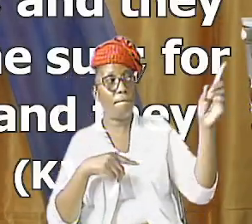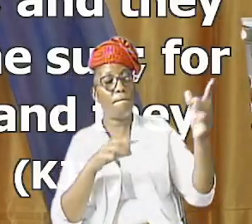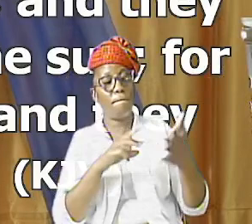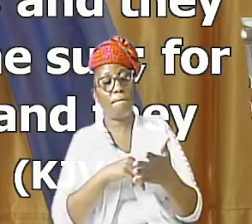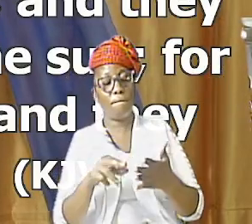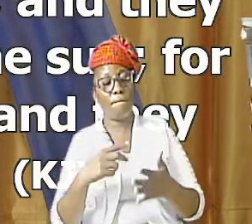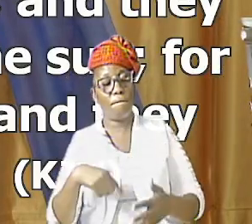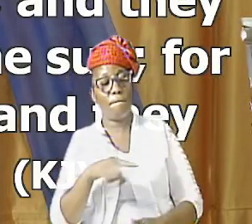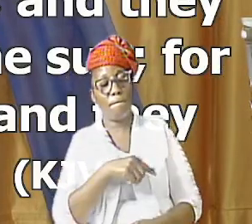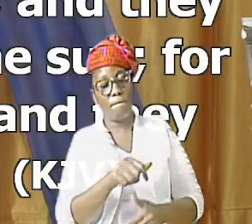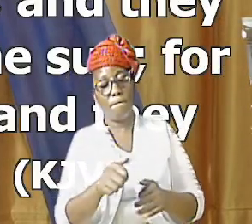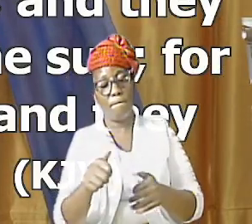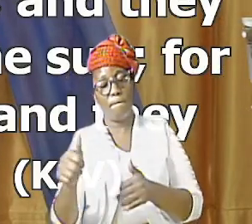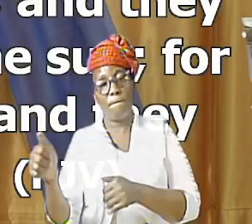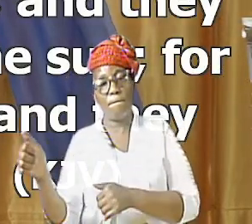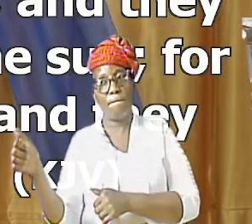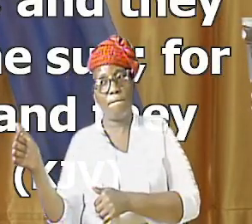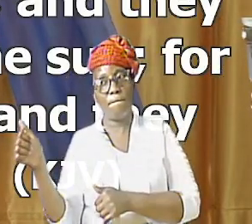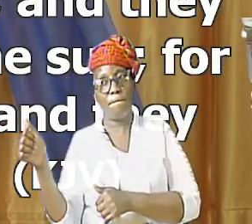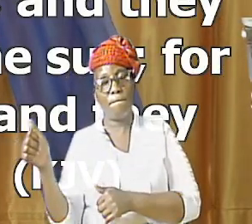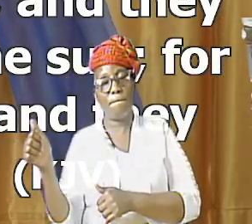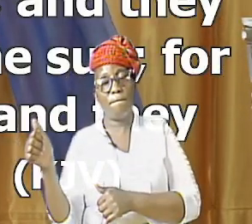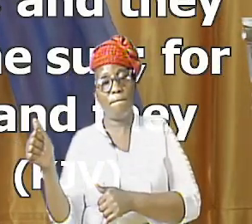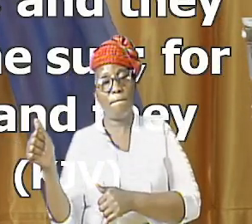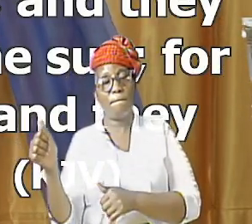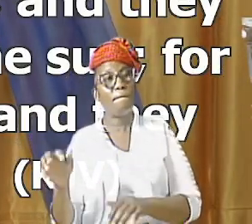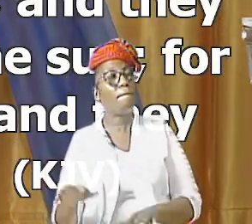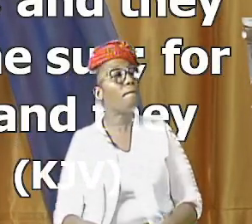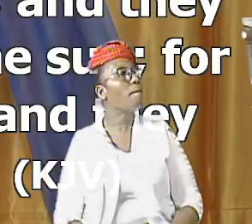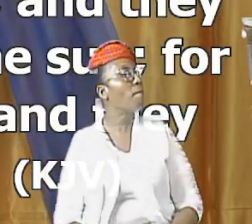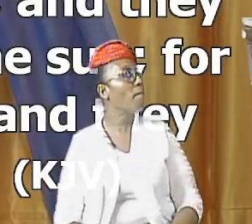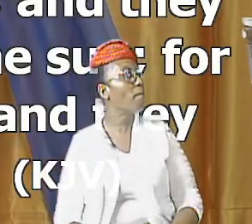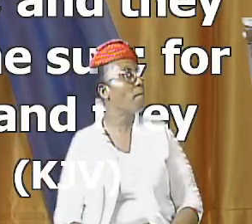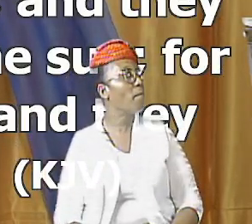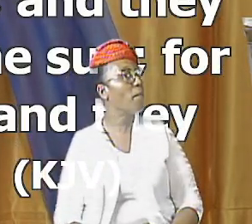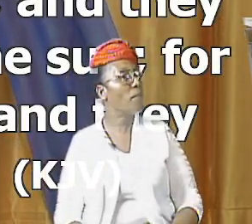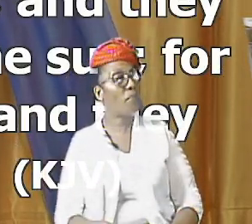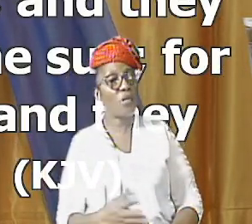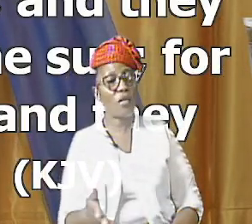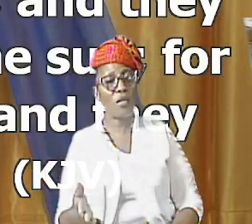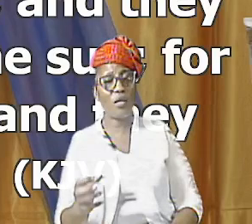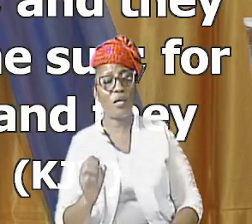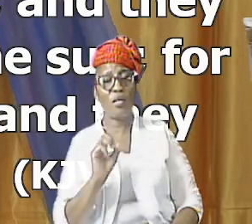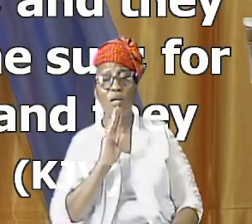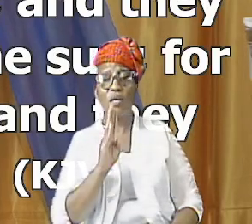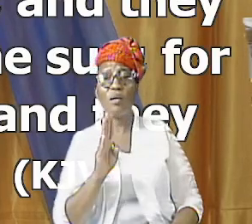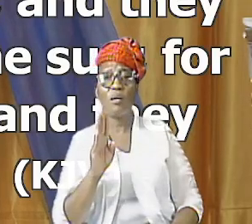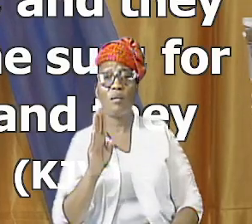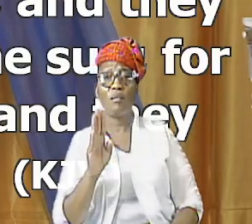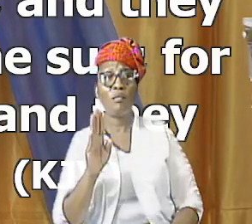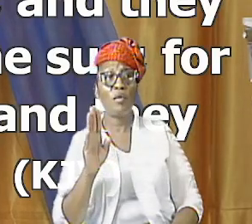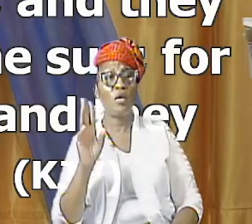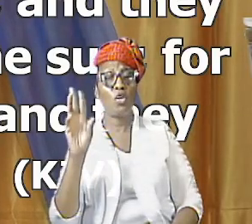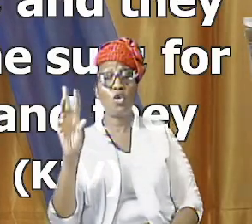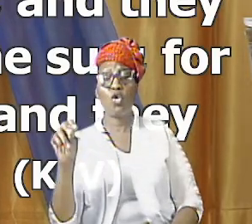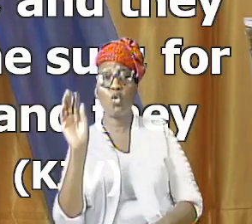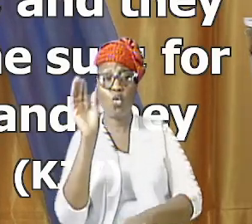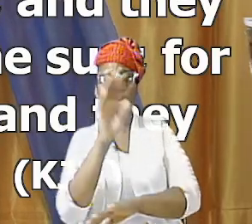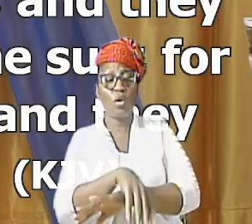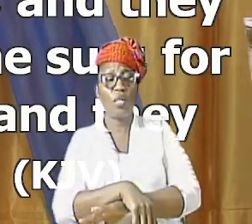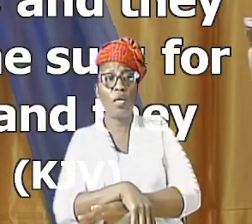will read and you could just follow. It says, and there shall be no night